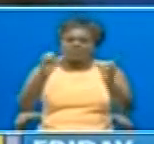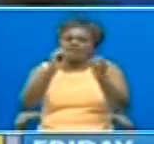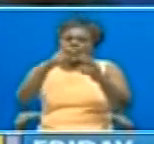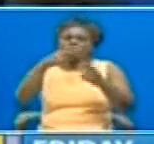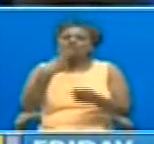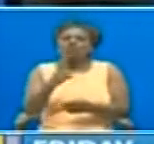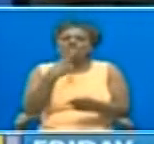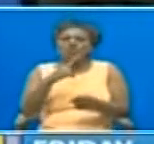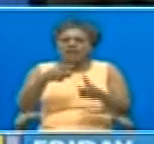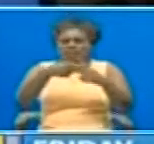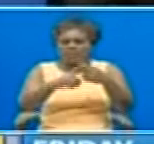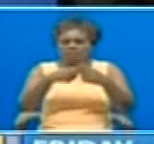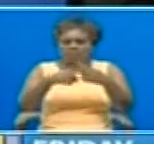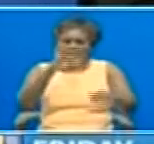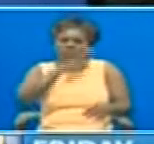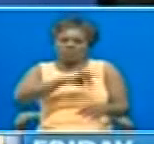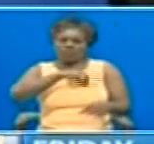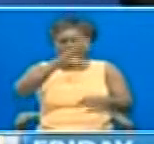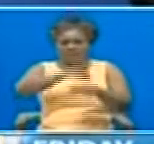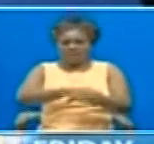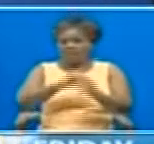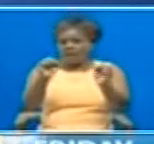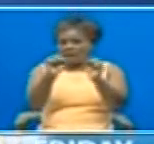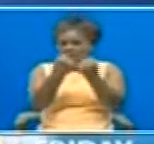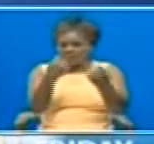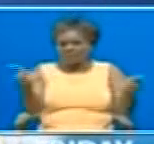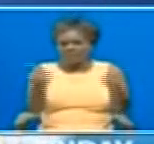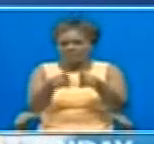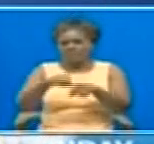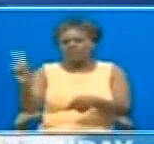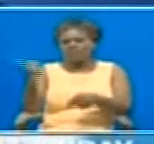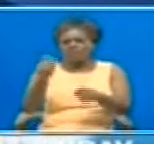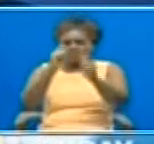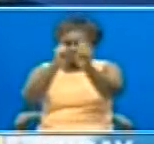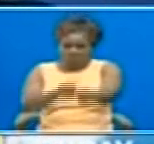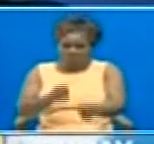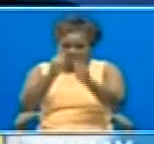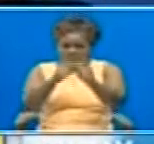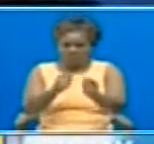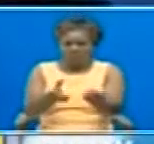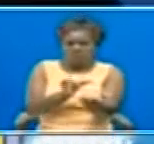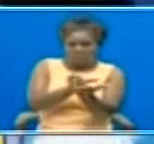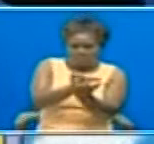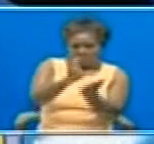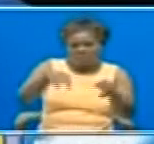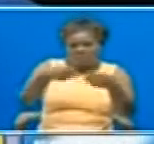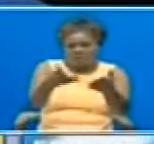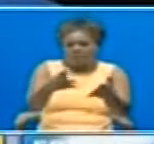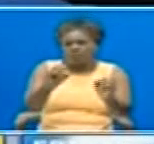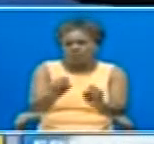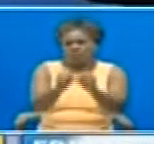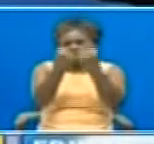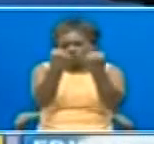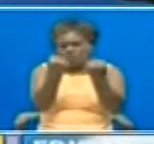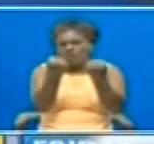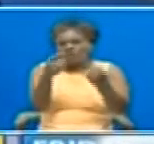company back to profitability. The development comes even as the Ministry of Agriculture pumped in 500 million shillings to rescue the